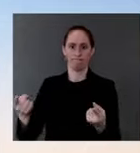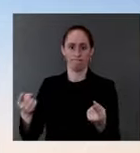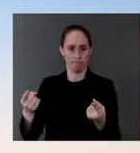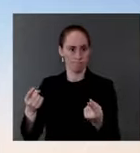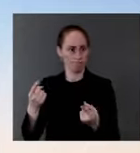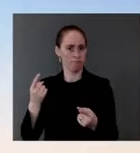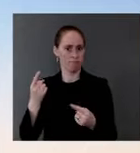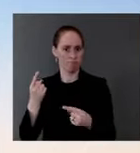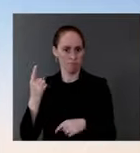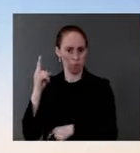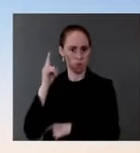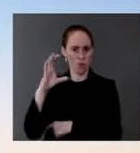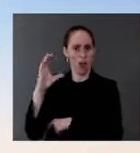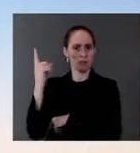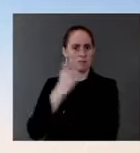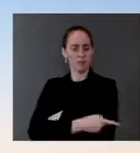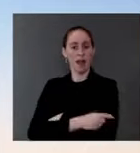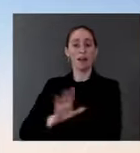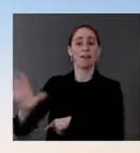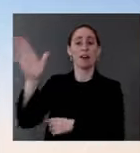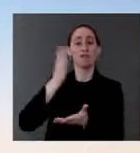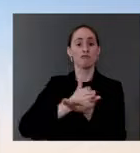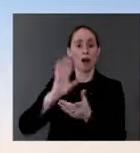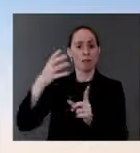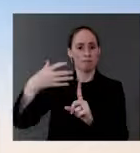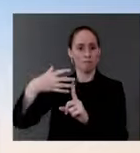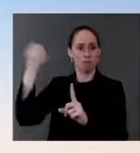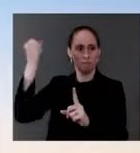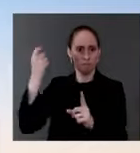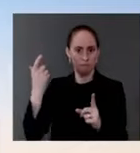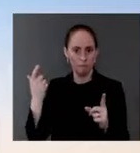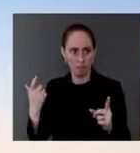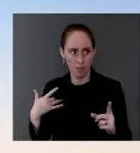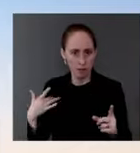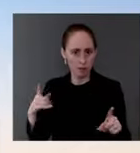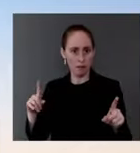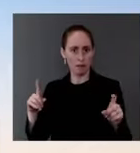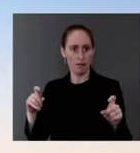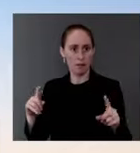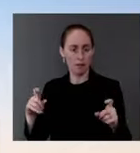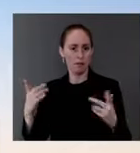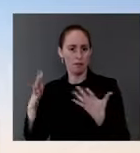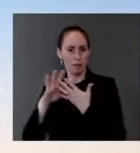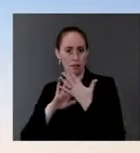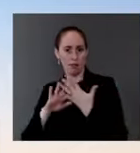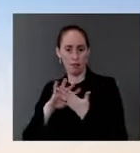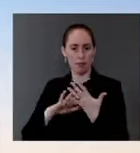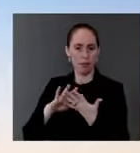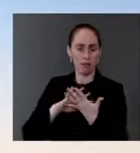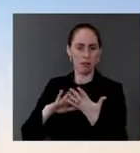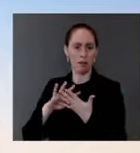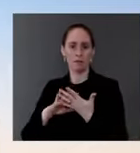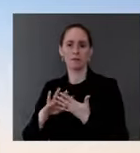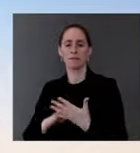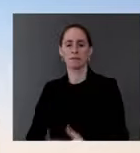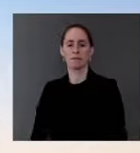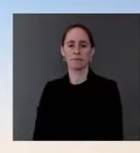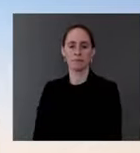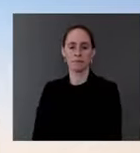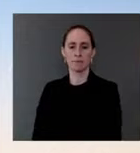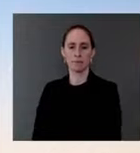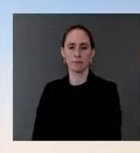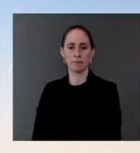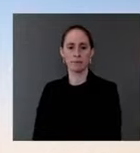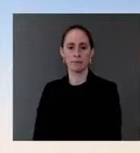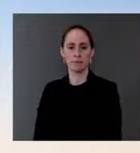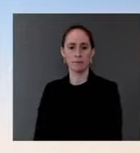be put into question and at risk. In terms of what our engagement will be, we will continue to be engaged. And the ruling this morning